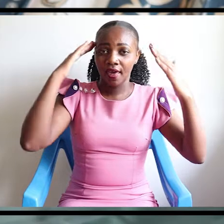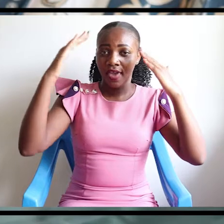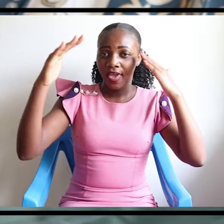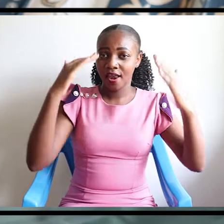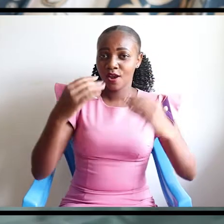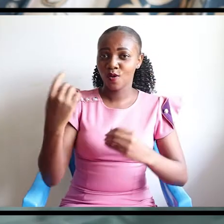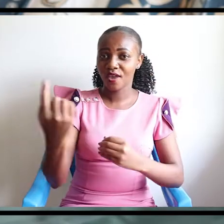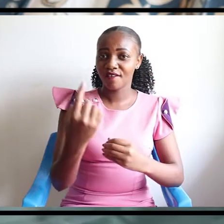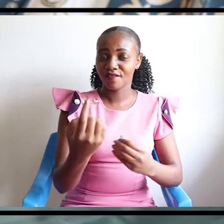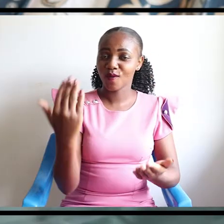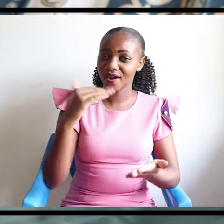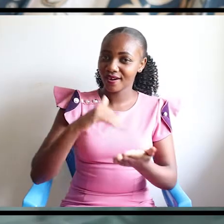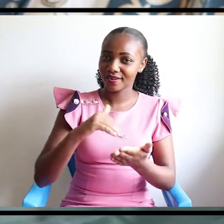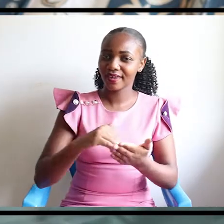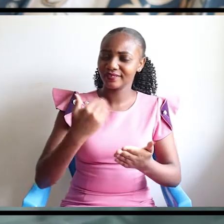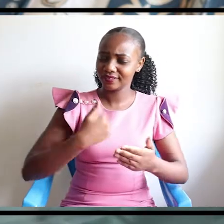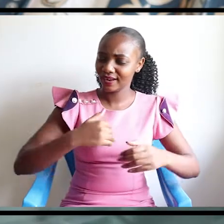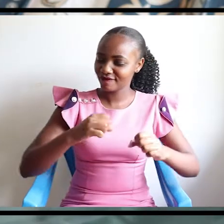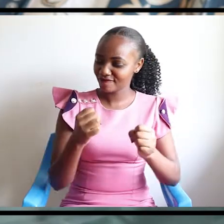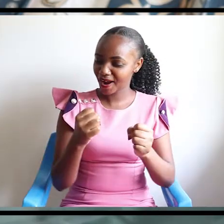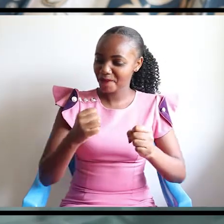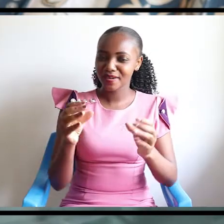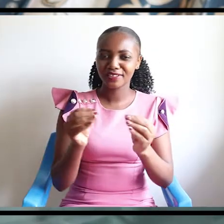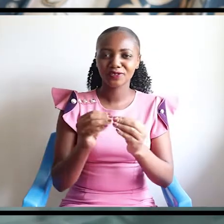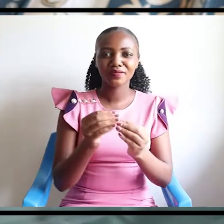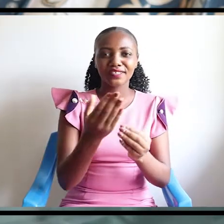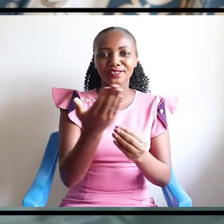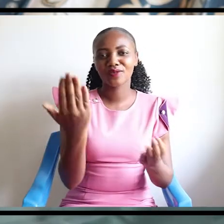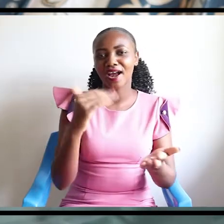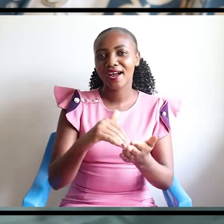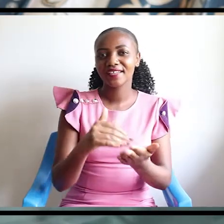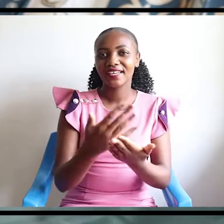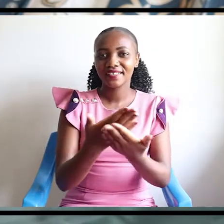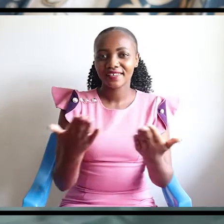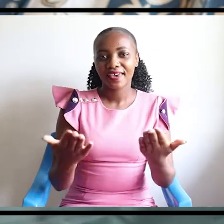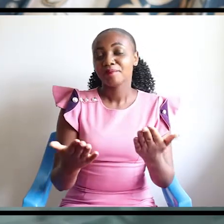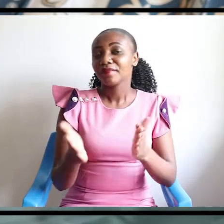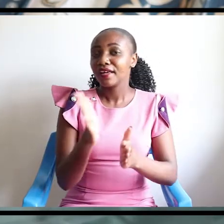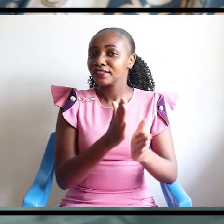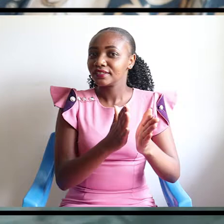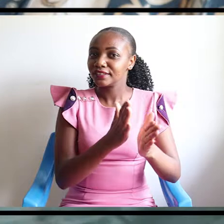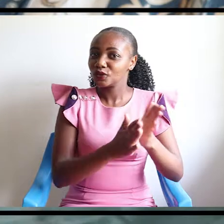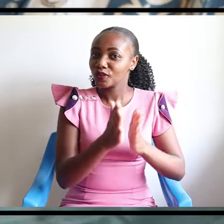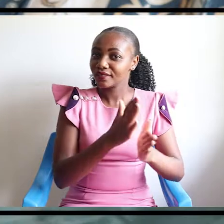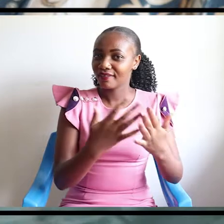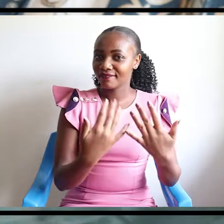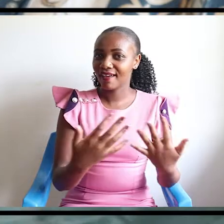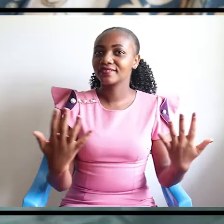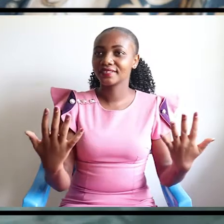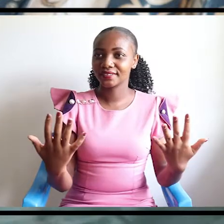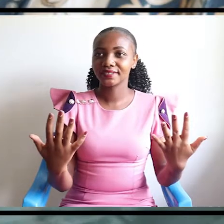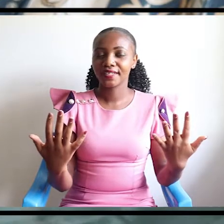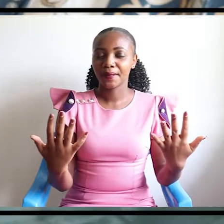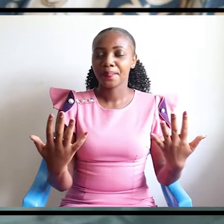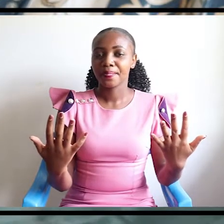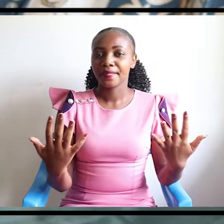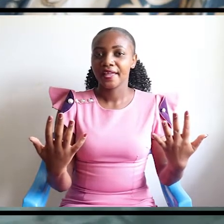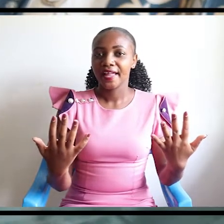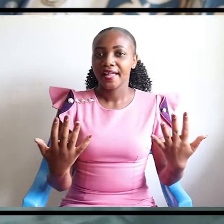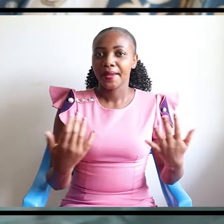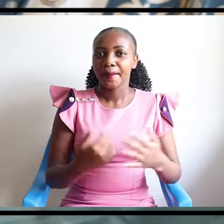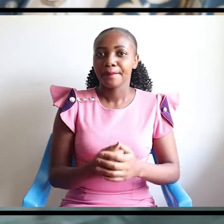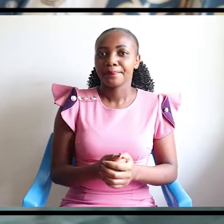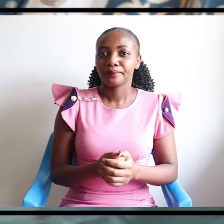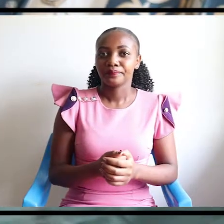everyone again. I'm so happy to see you again here and Talking Hands Listening Eyes on Postpartum Depression,